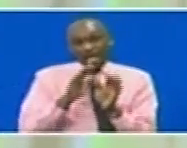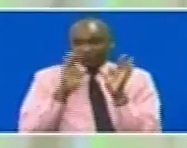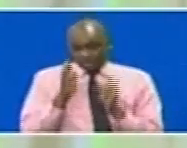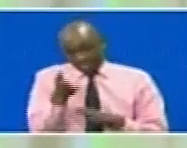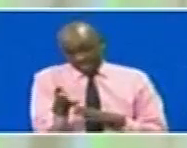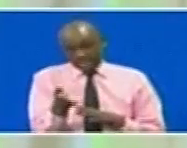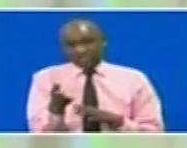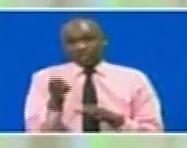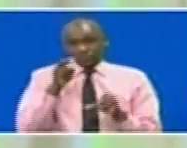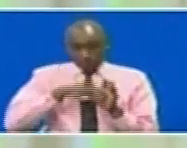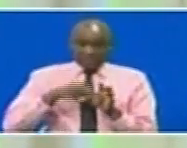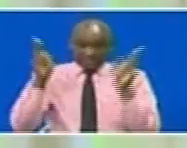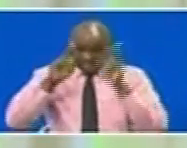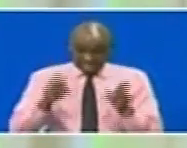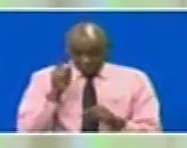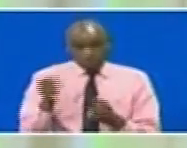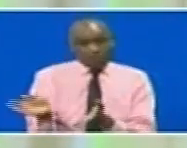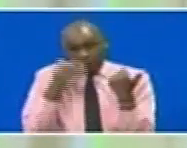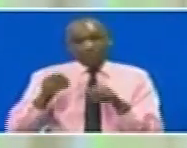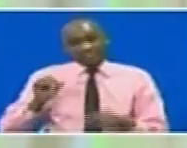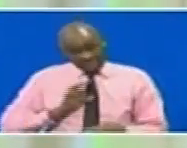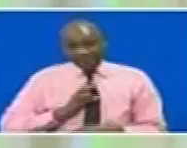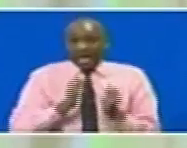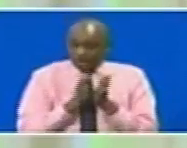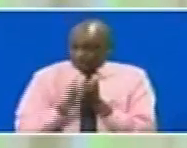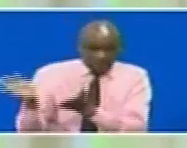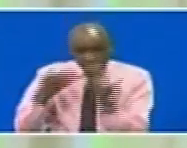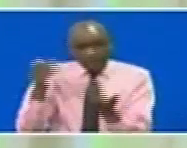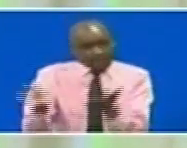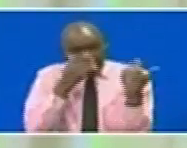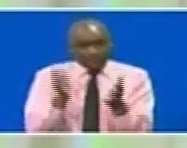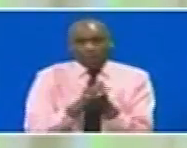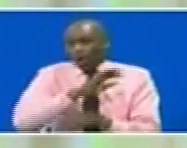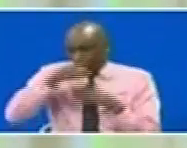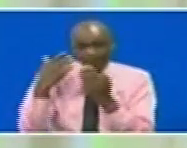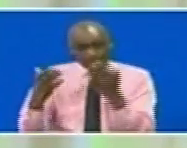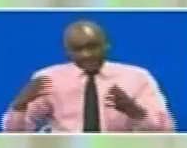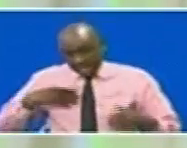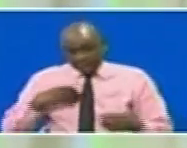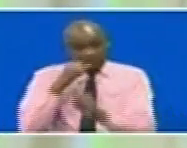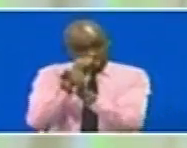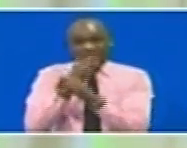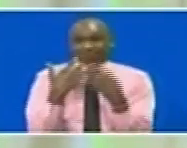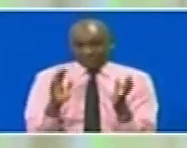join the national efforts in evacuating staff where it was necessary, secure all the assets that we need to secure.